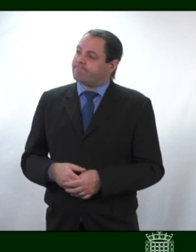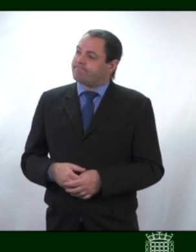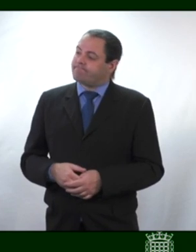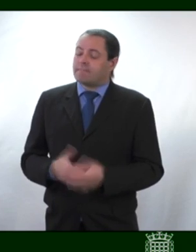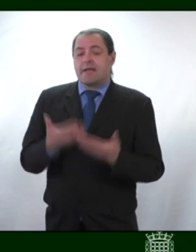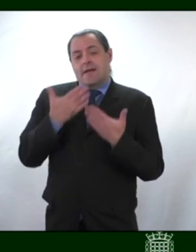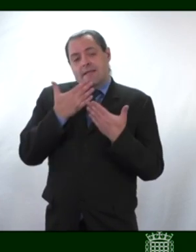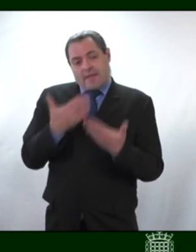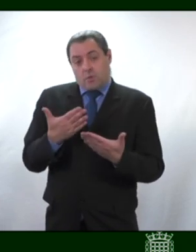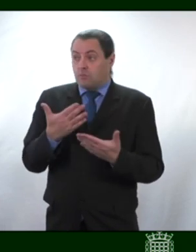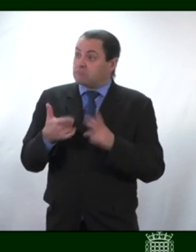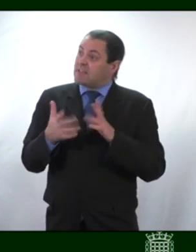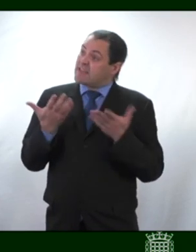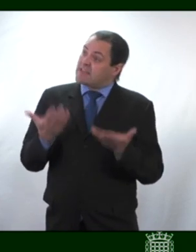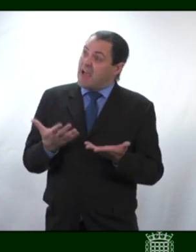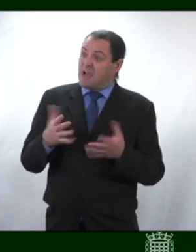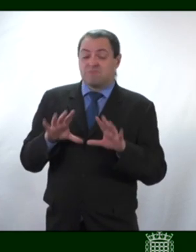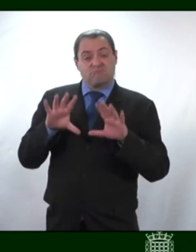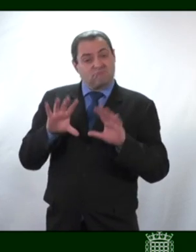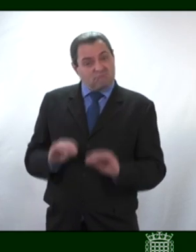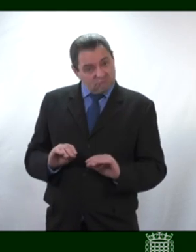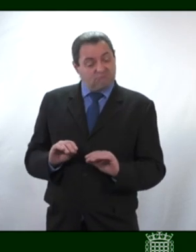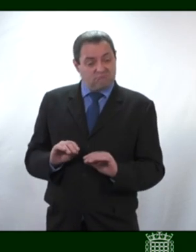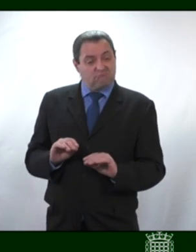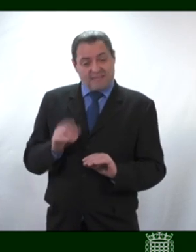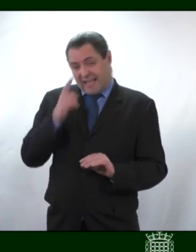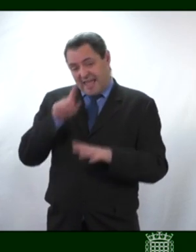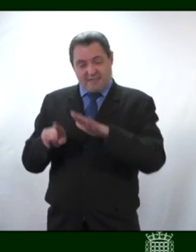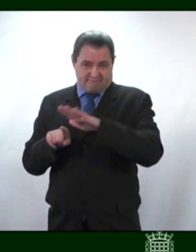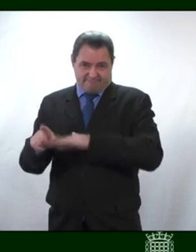chamber, please do so before I start putting the next motions.